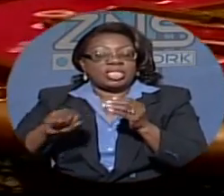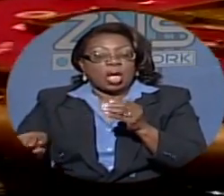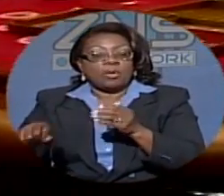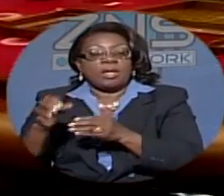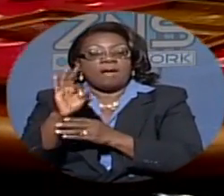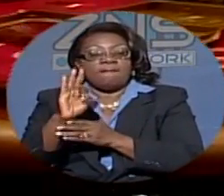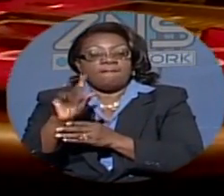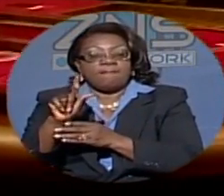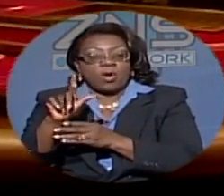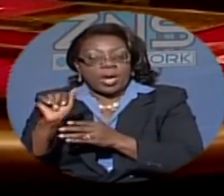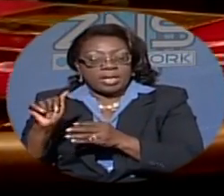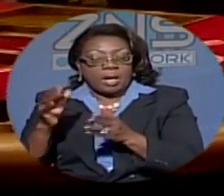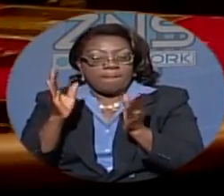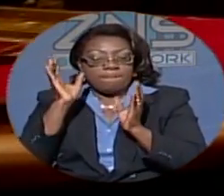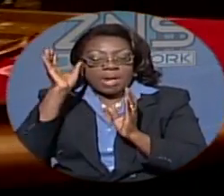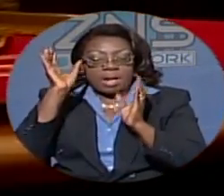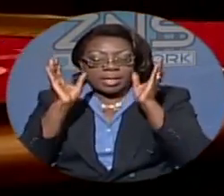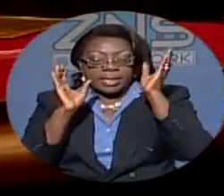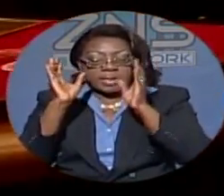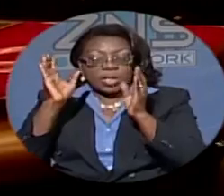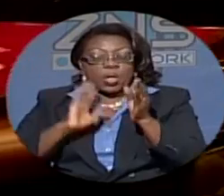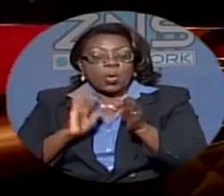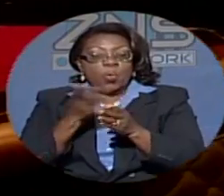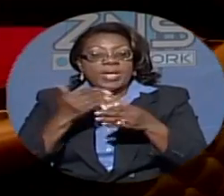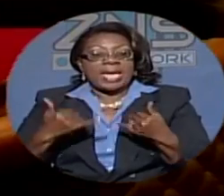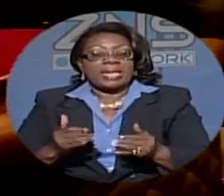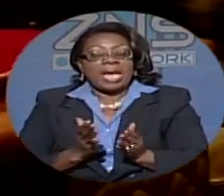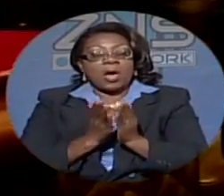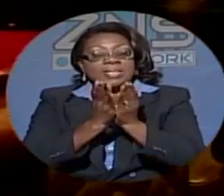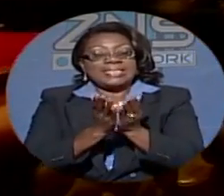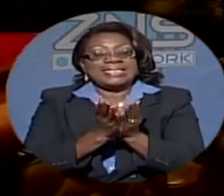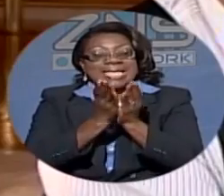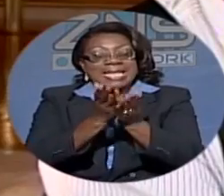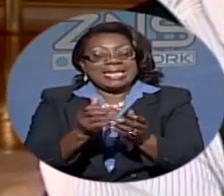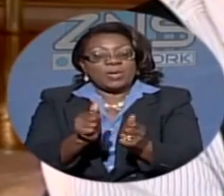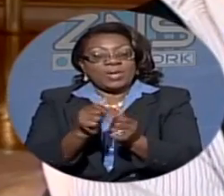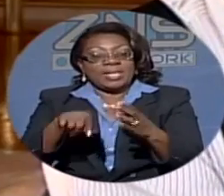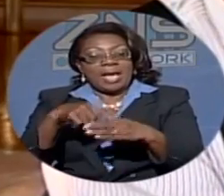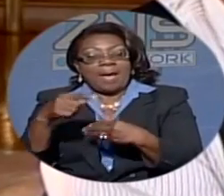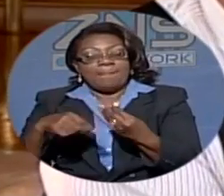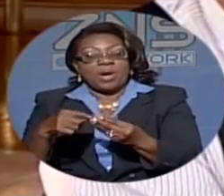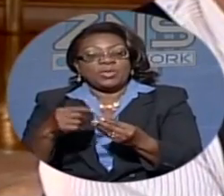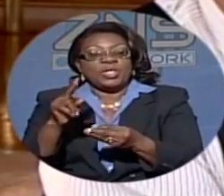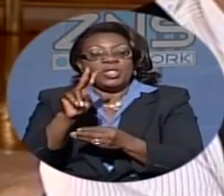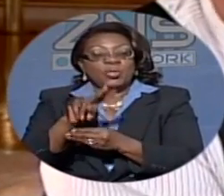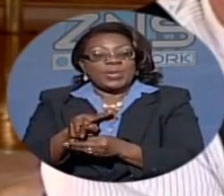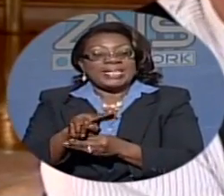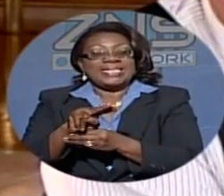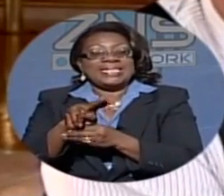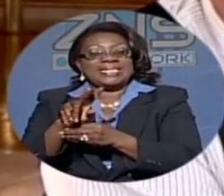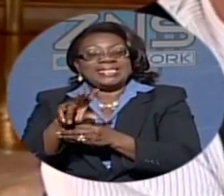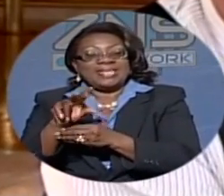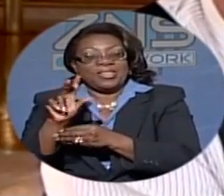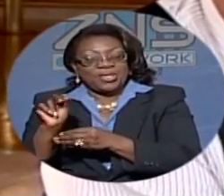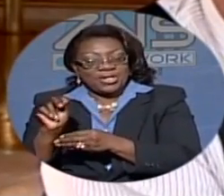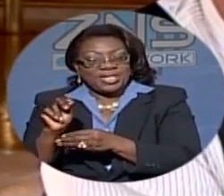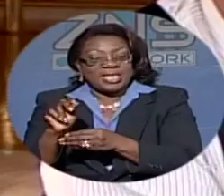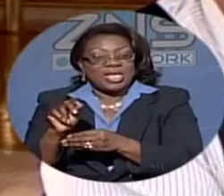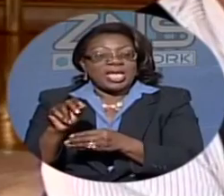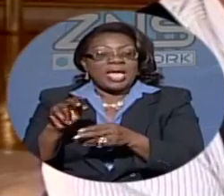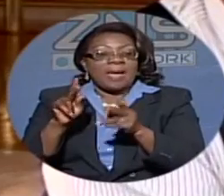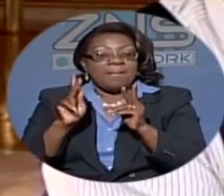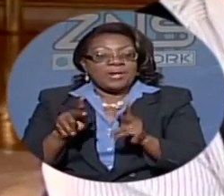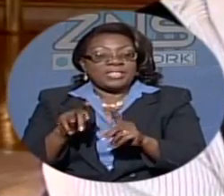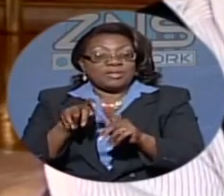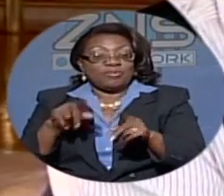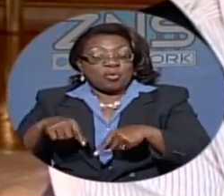the best value in the industry. We are now sailing with about 20 to 30 residents every sailing.